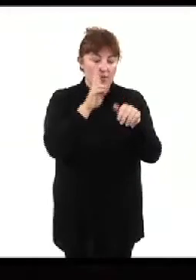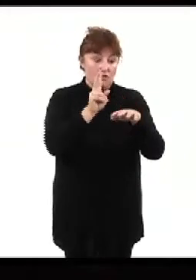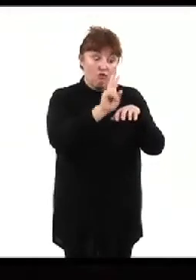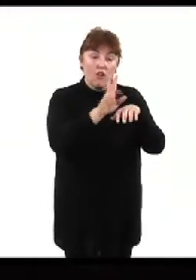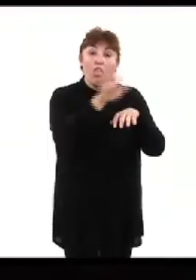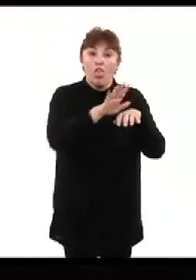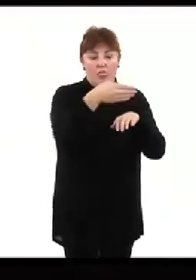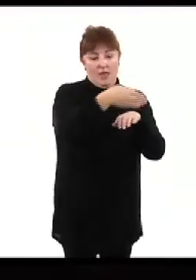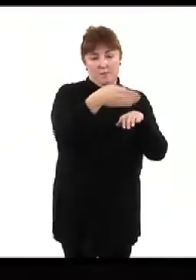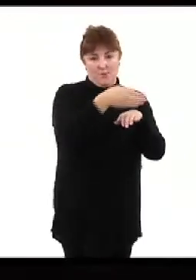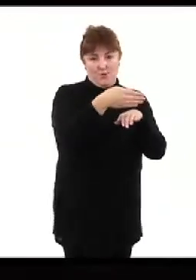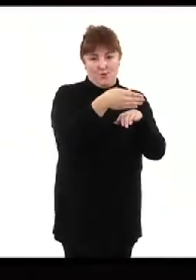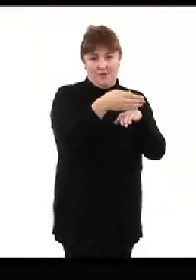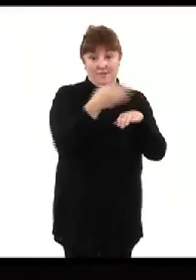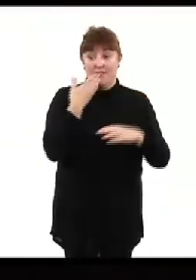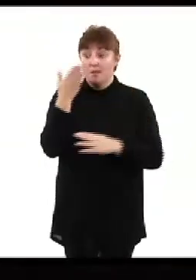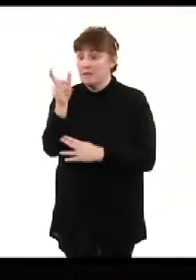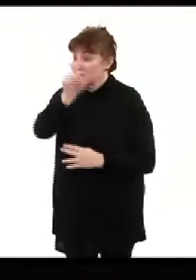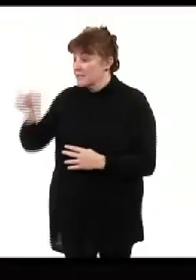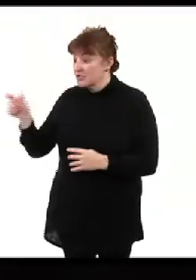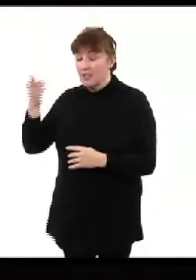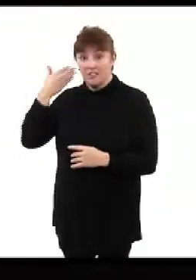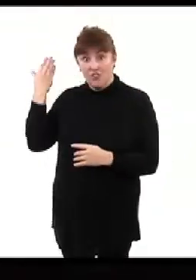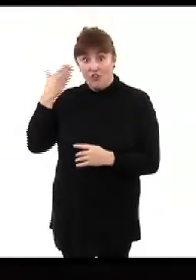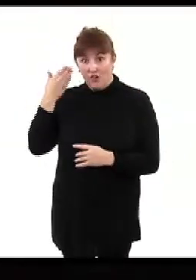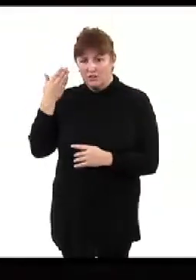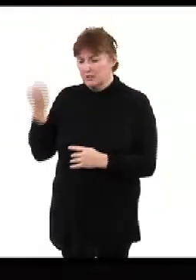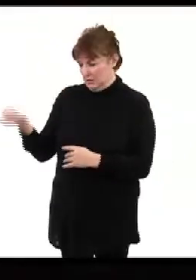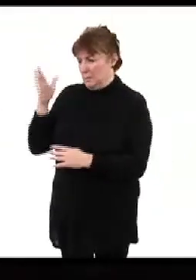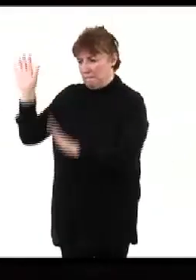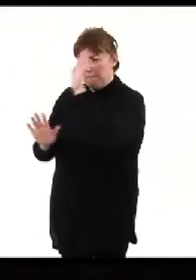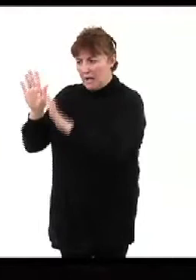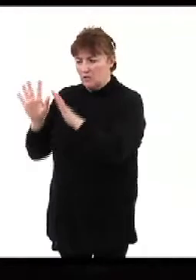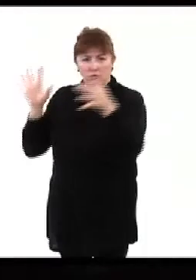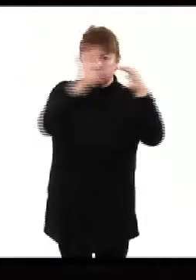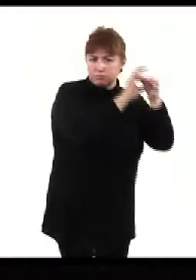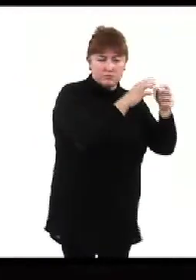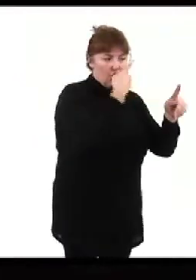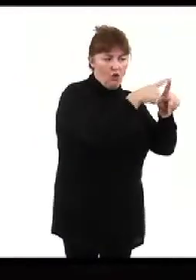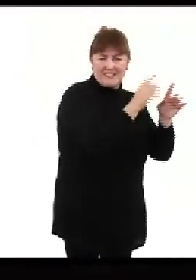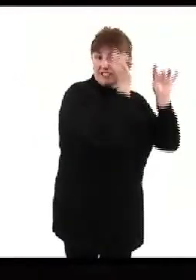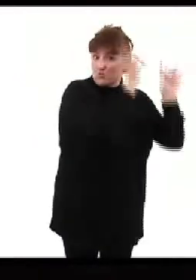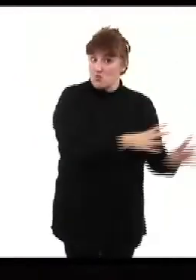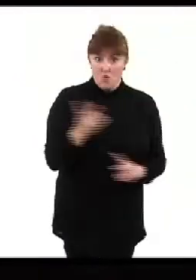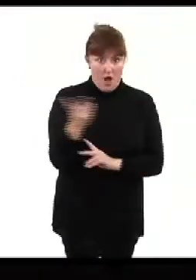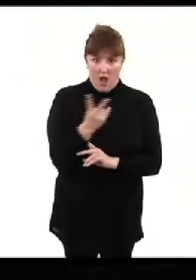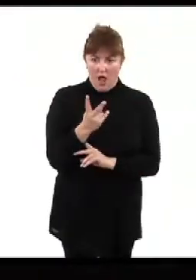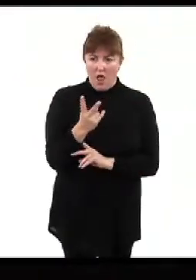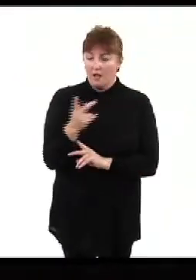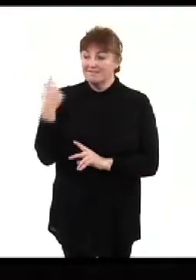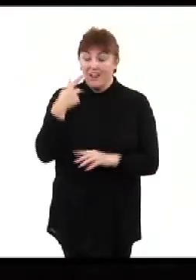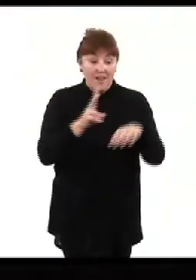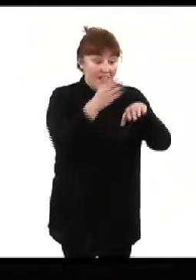Okay. And when we ask hearing people to produce a pantomime for the